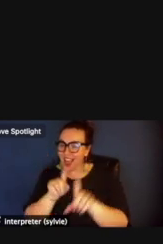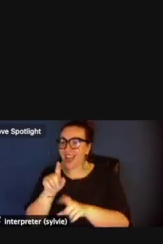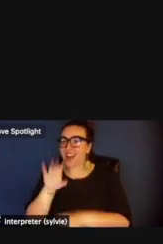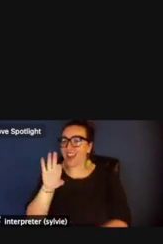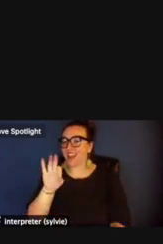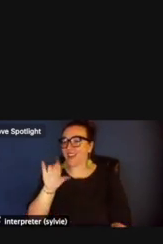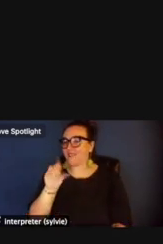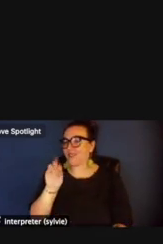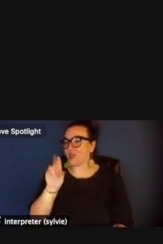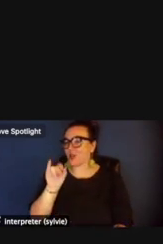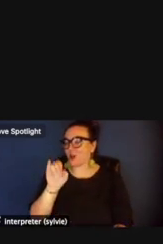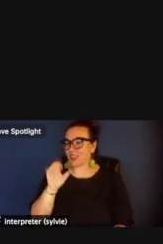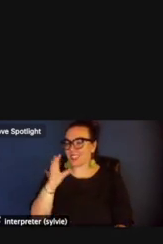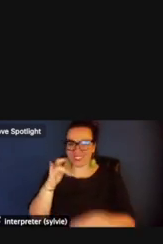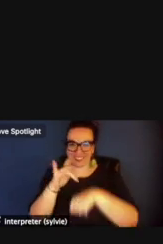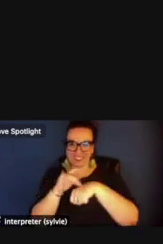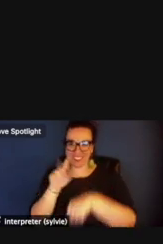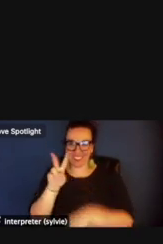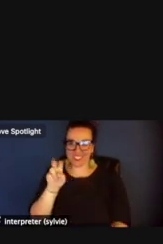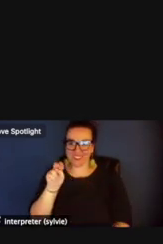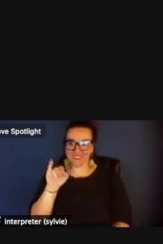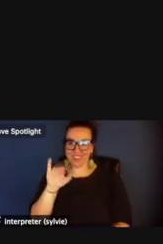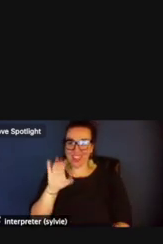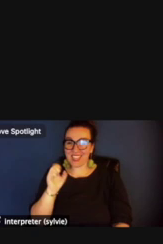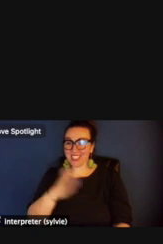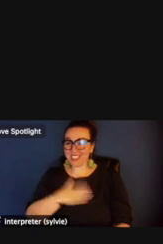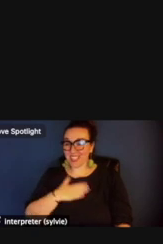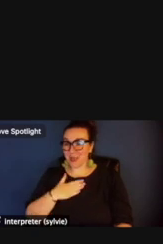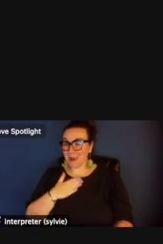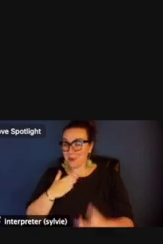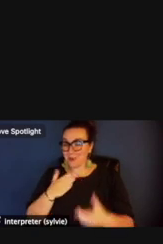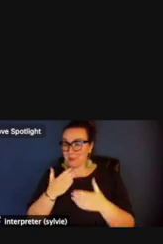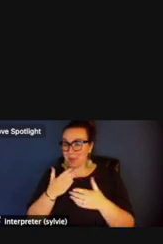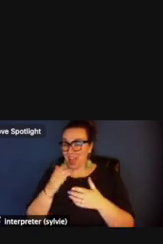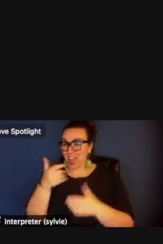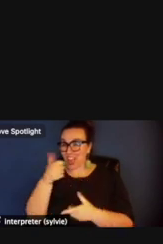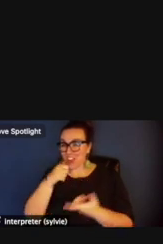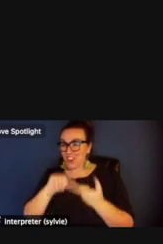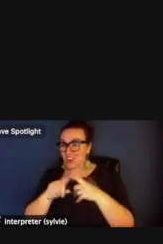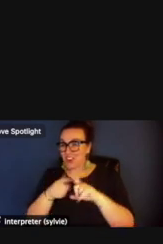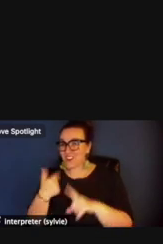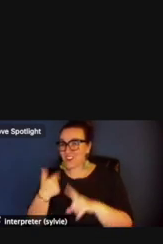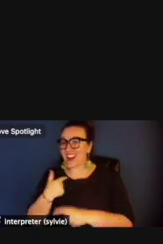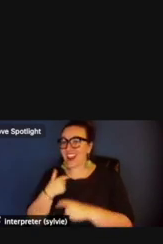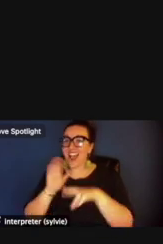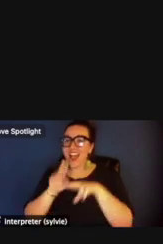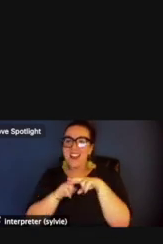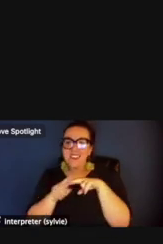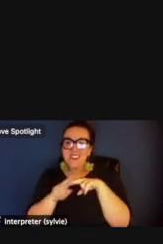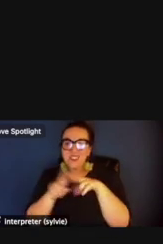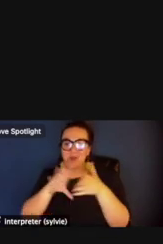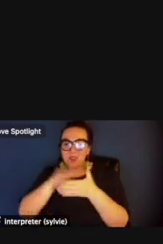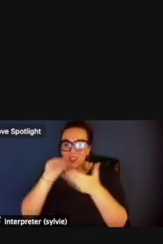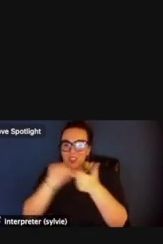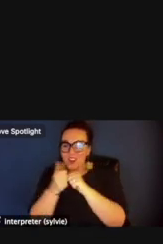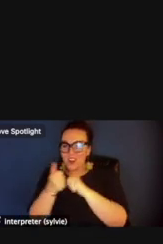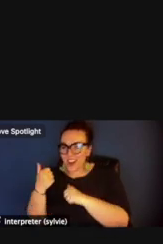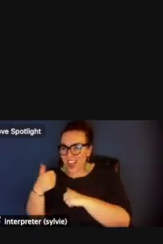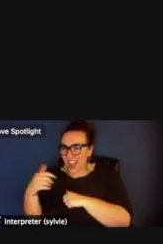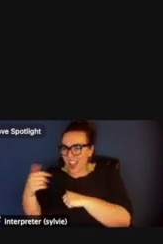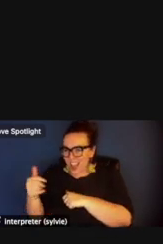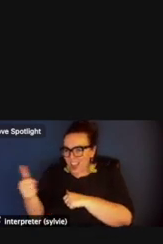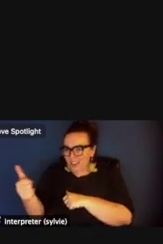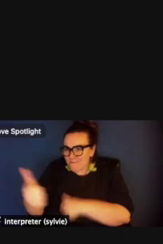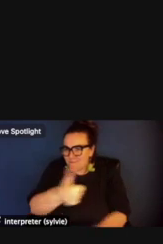to Venice, and my girlfriend and I did it all on the train. We learned how to ride the train. Wow. Next slide. Impressive.